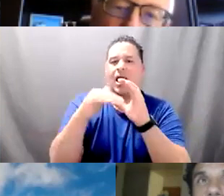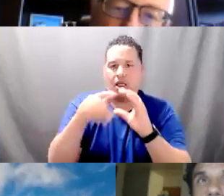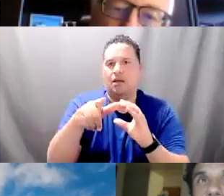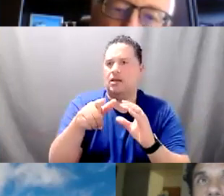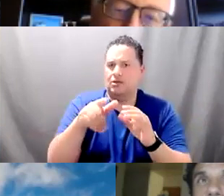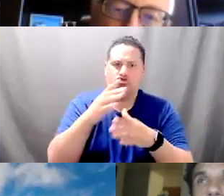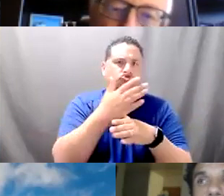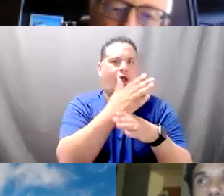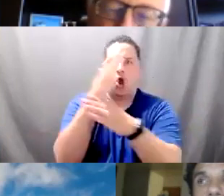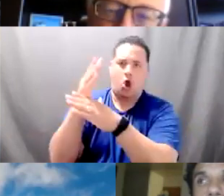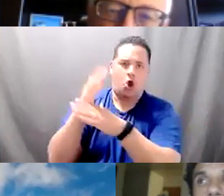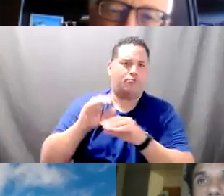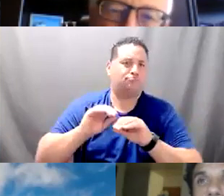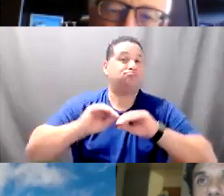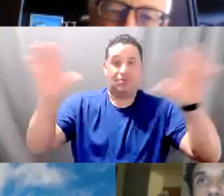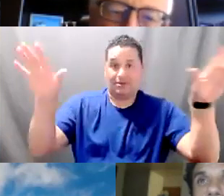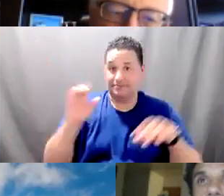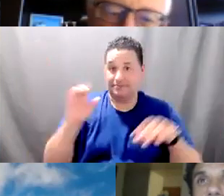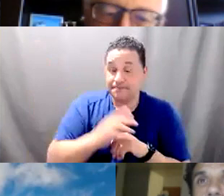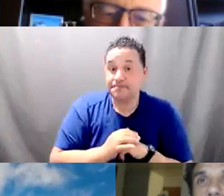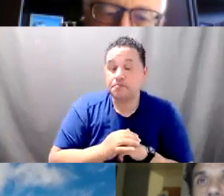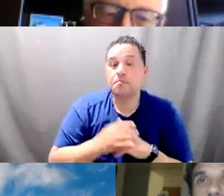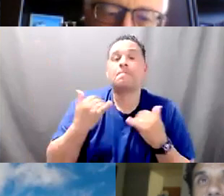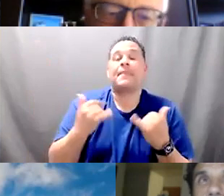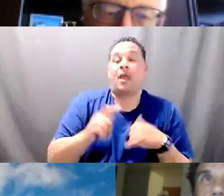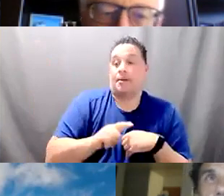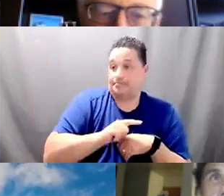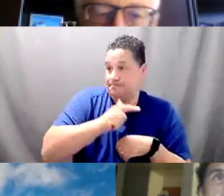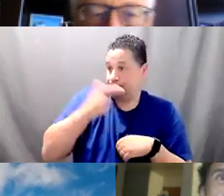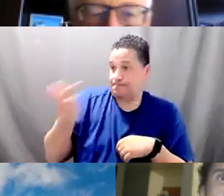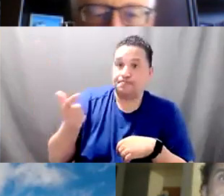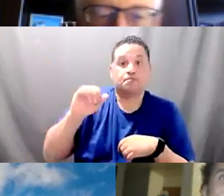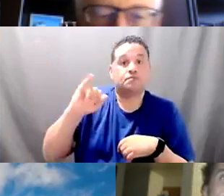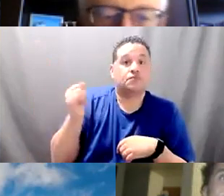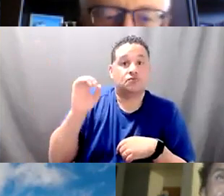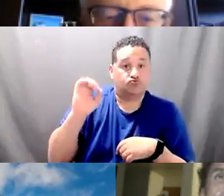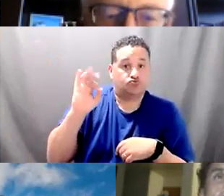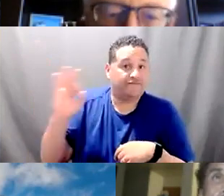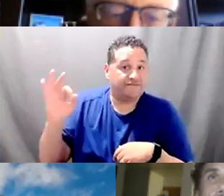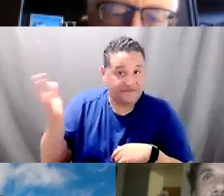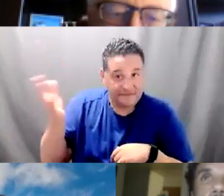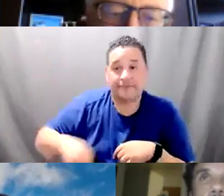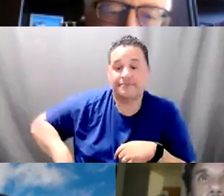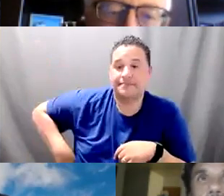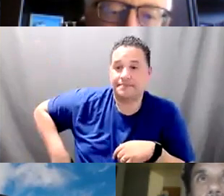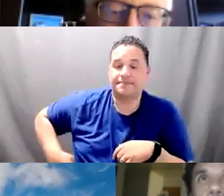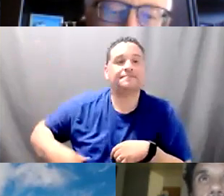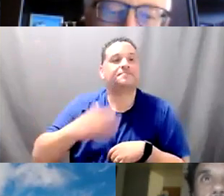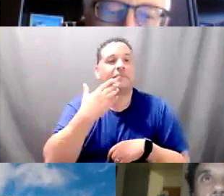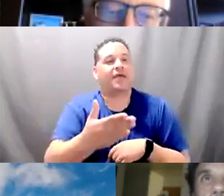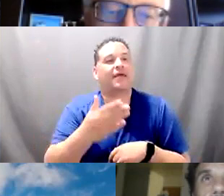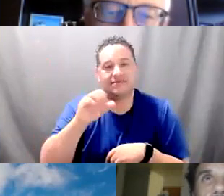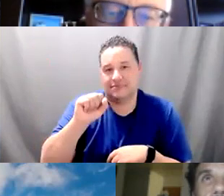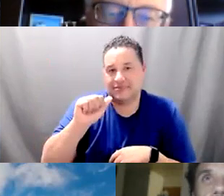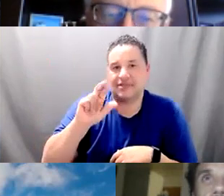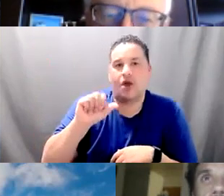wide. All right, I'm going to give the floor over to you, Jeff. Thanks, Sarah. I'm